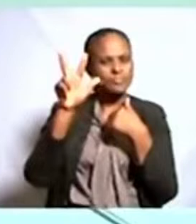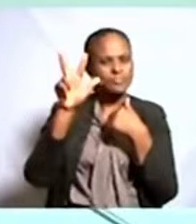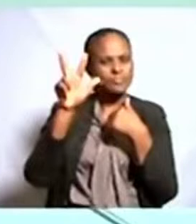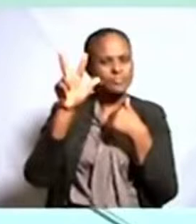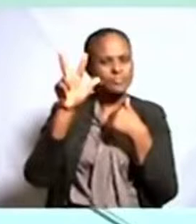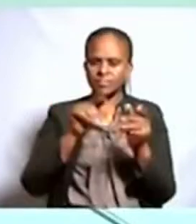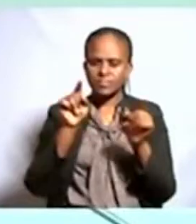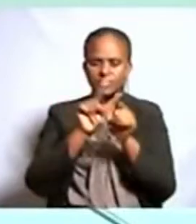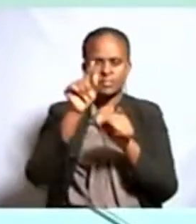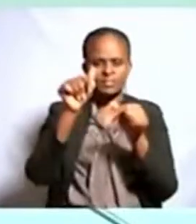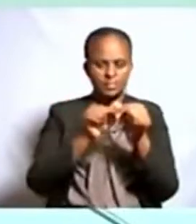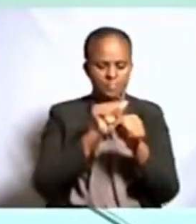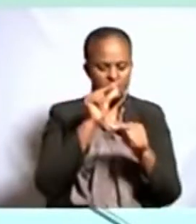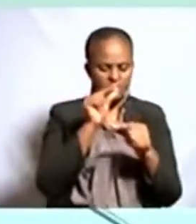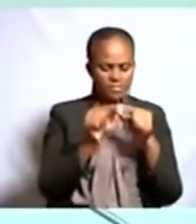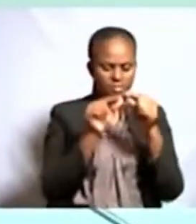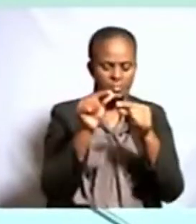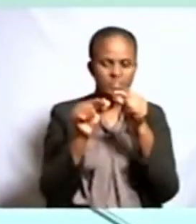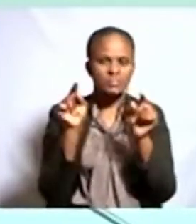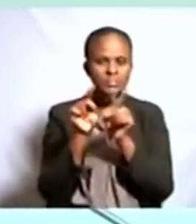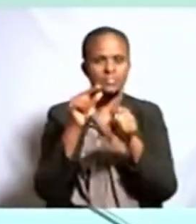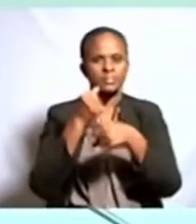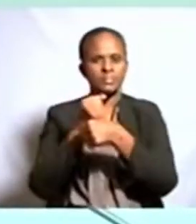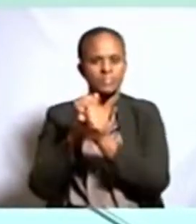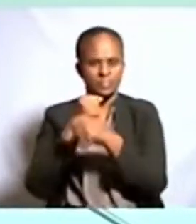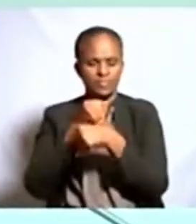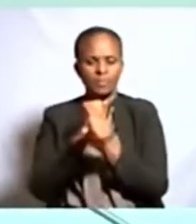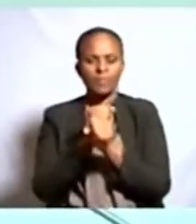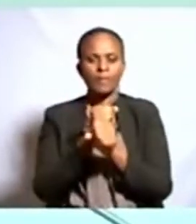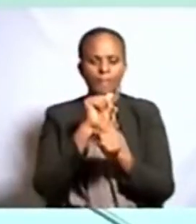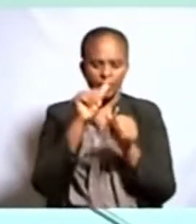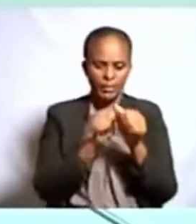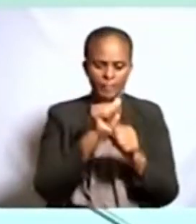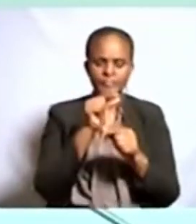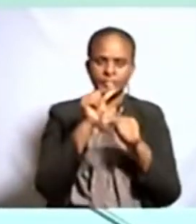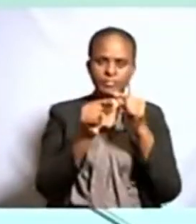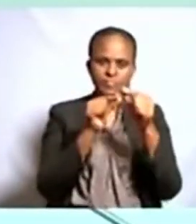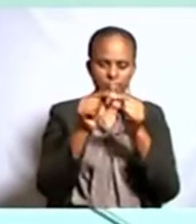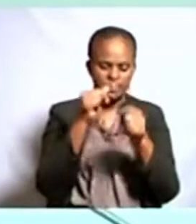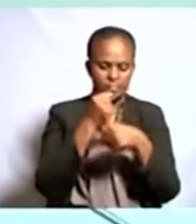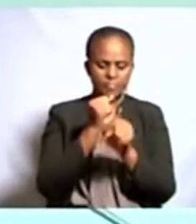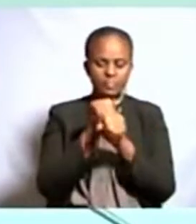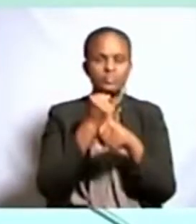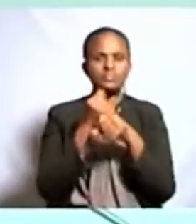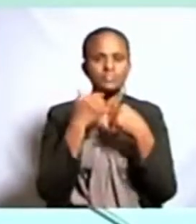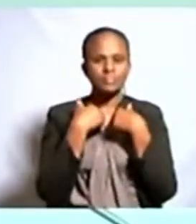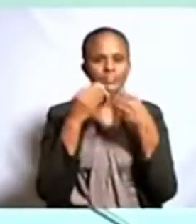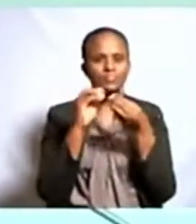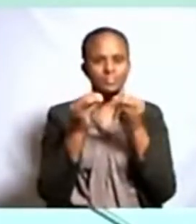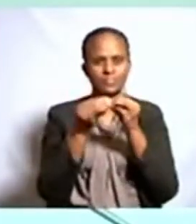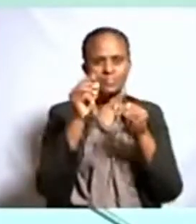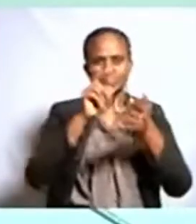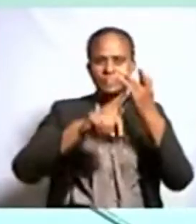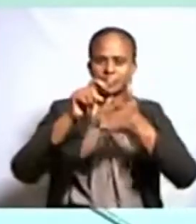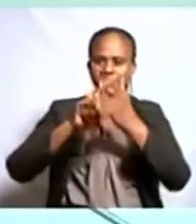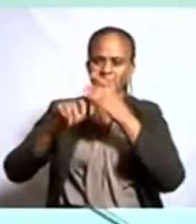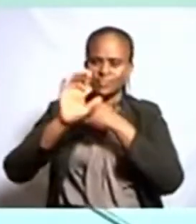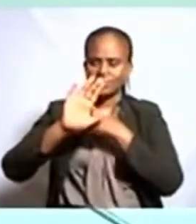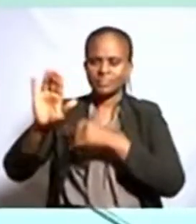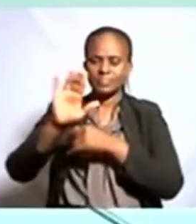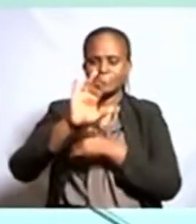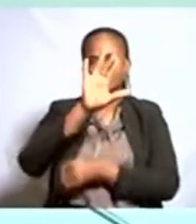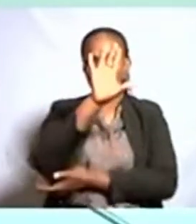53,600,000, and each seedling produced had an average price of